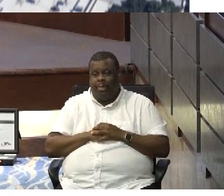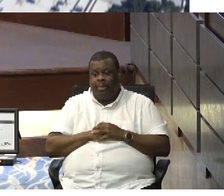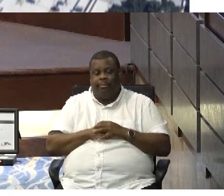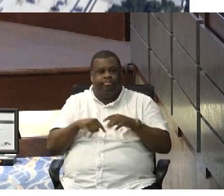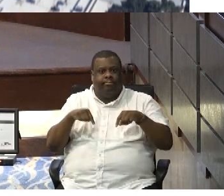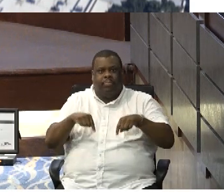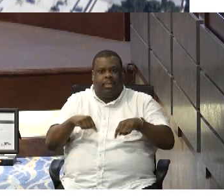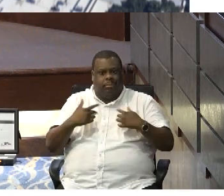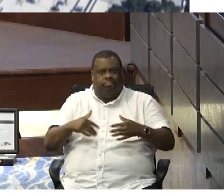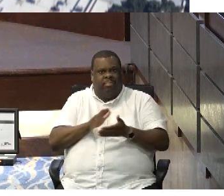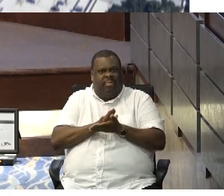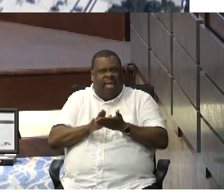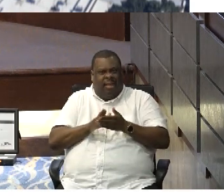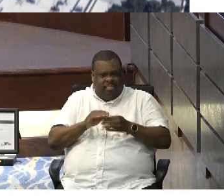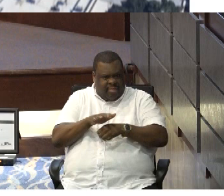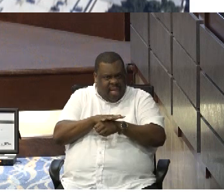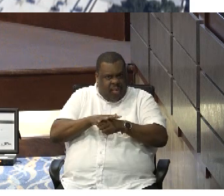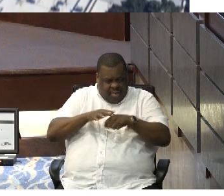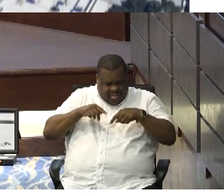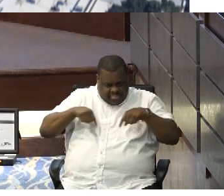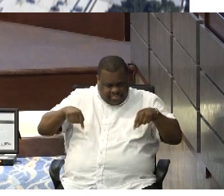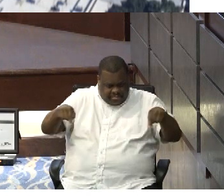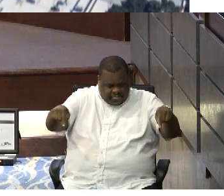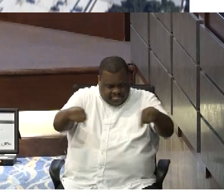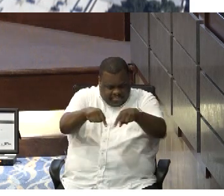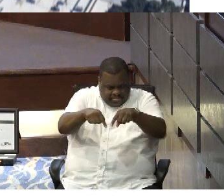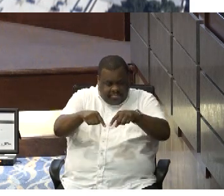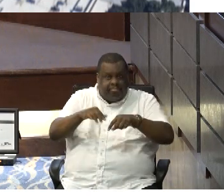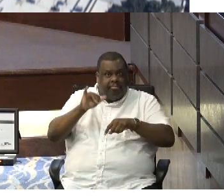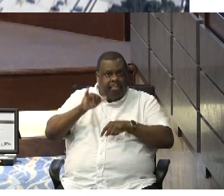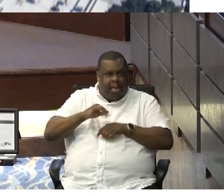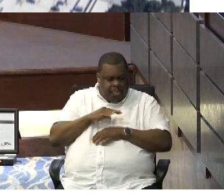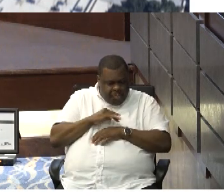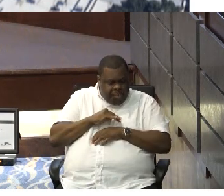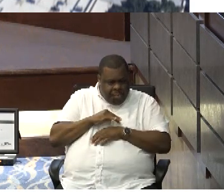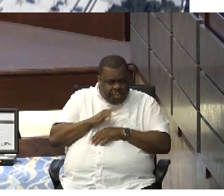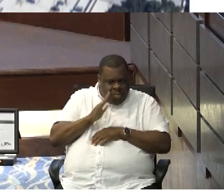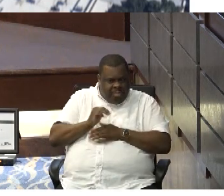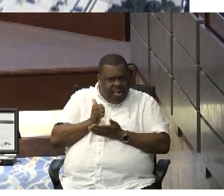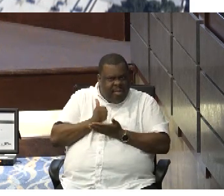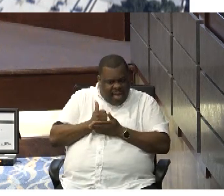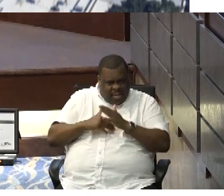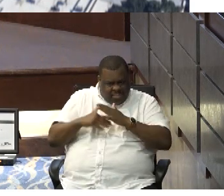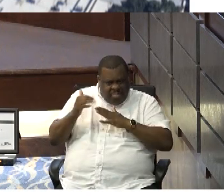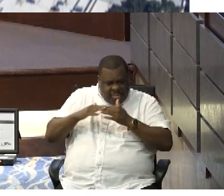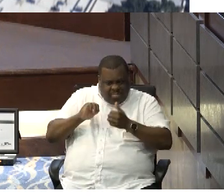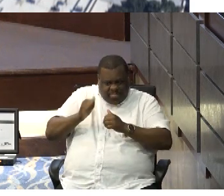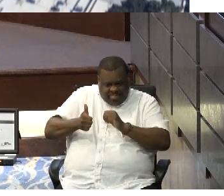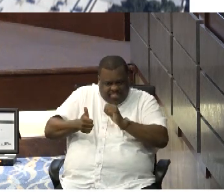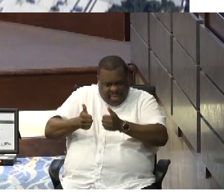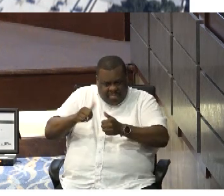incredible location. It really does present an opportunity that I think is standout.